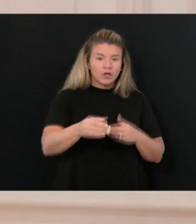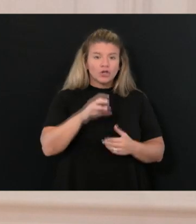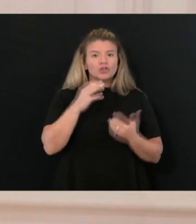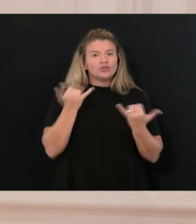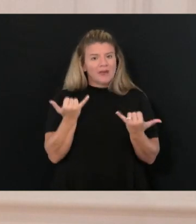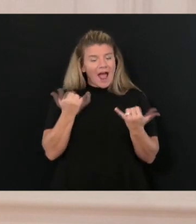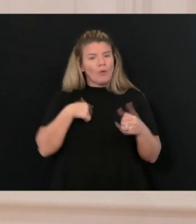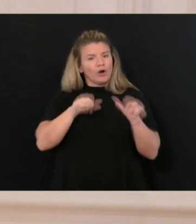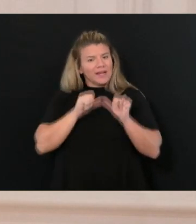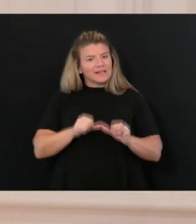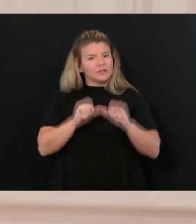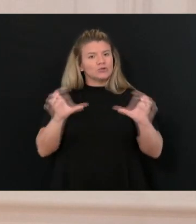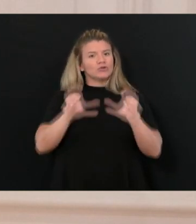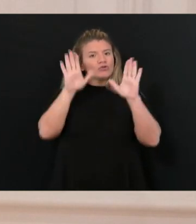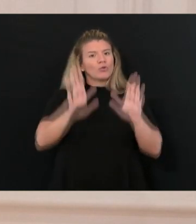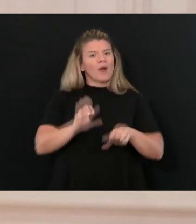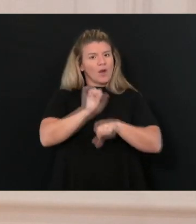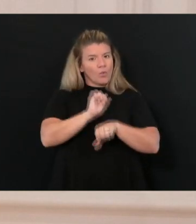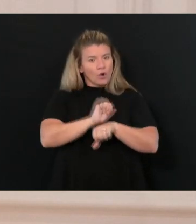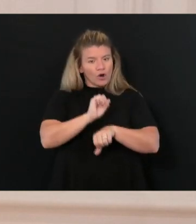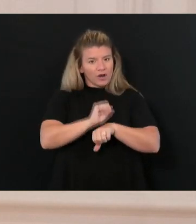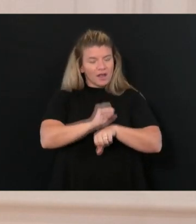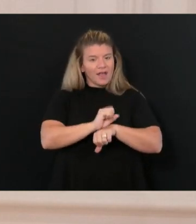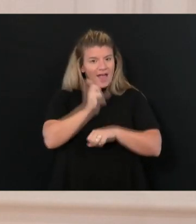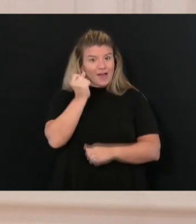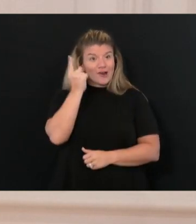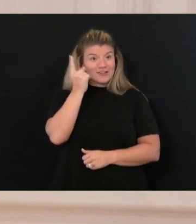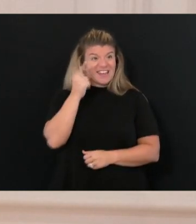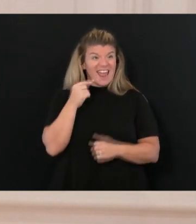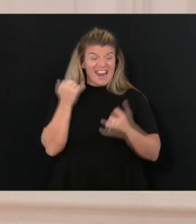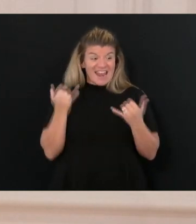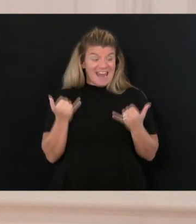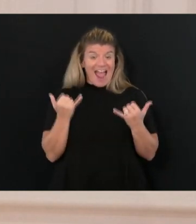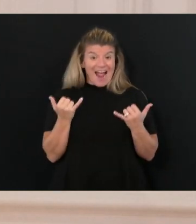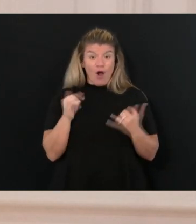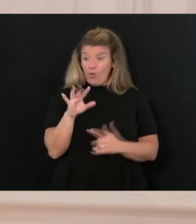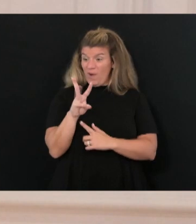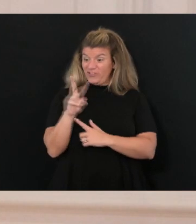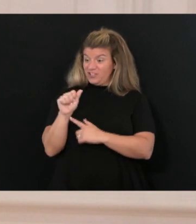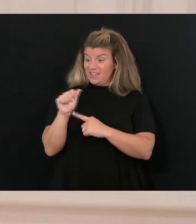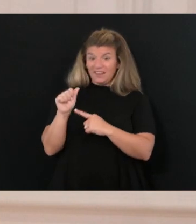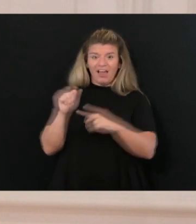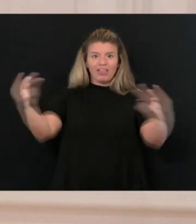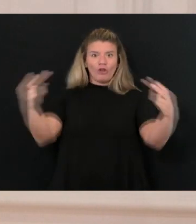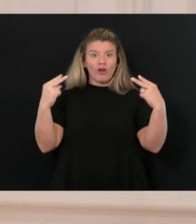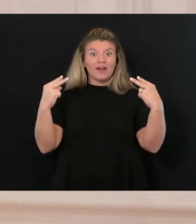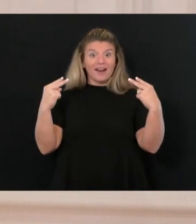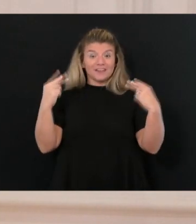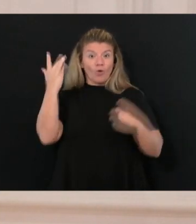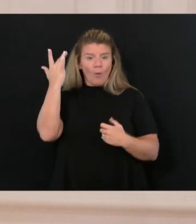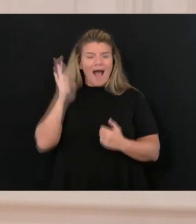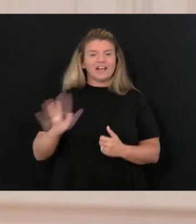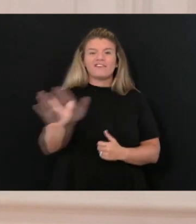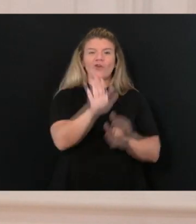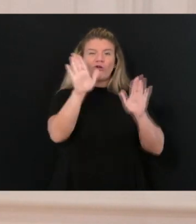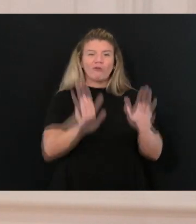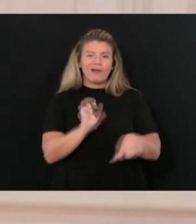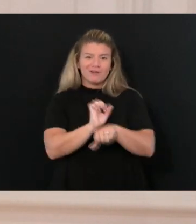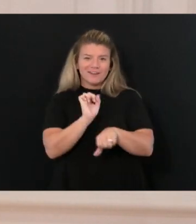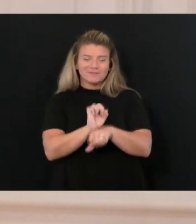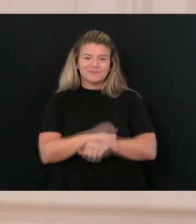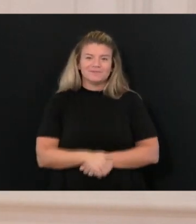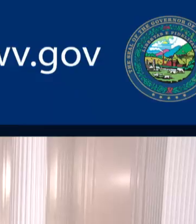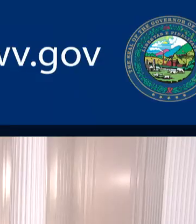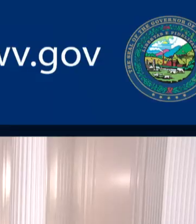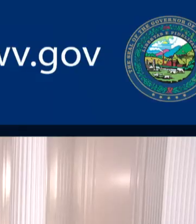done, and we are a place that everybody is starting to recognize because of your great work. So thank you. Great,